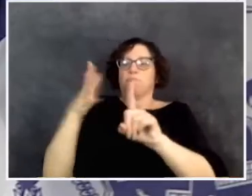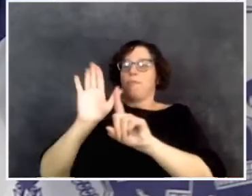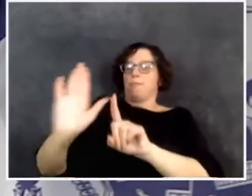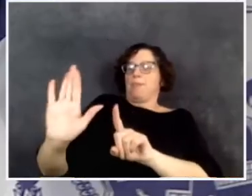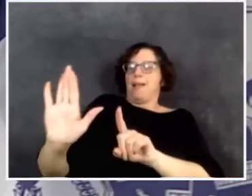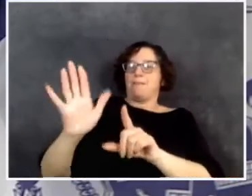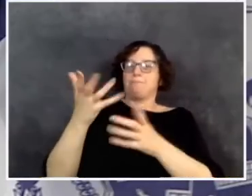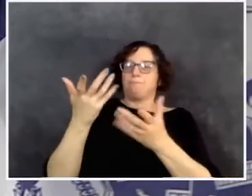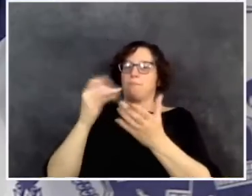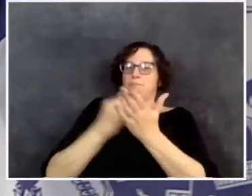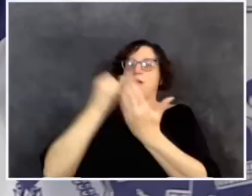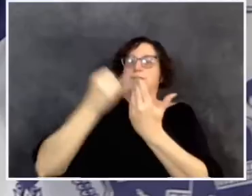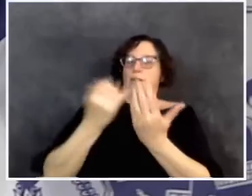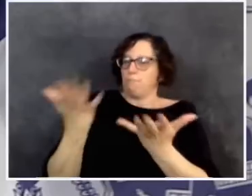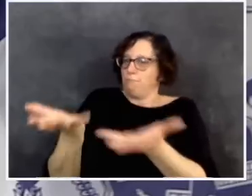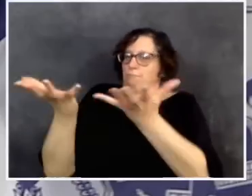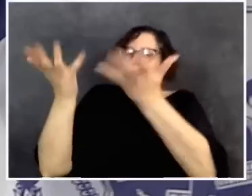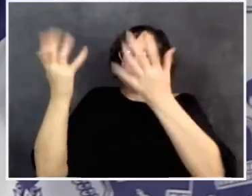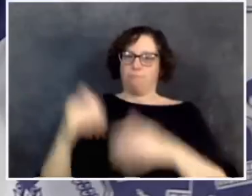Insider.